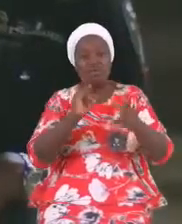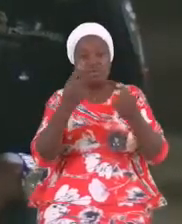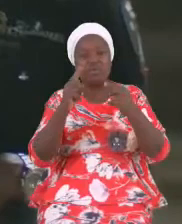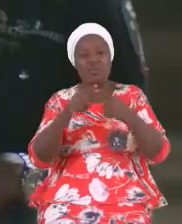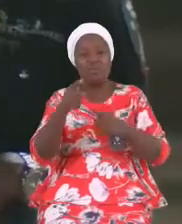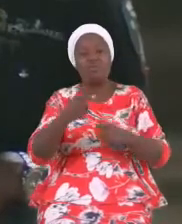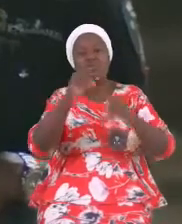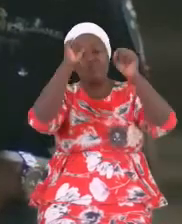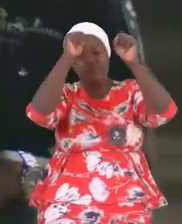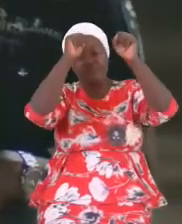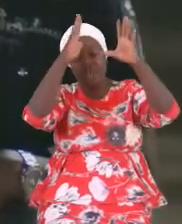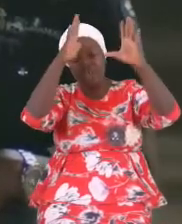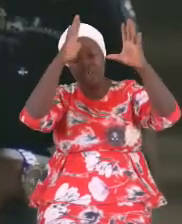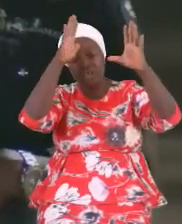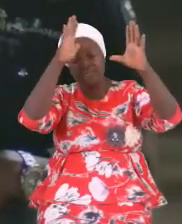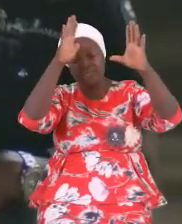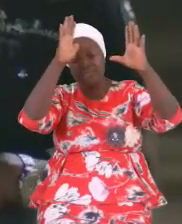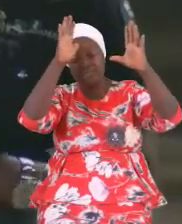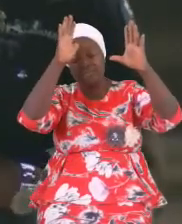Father,